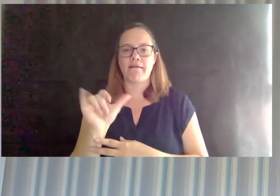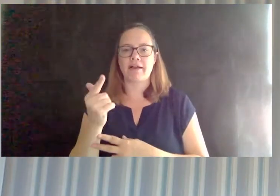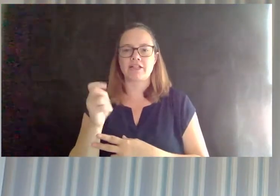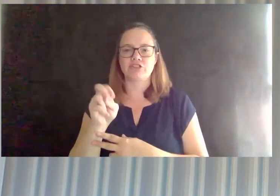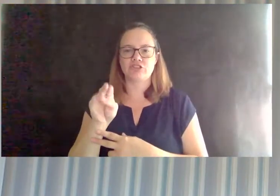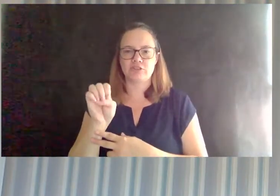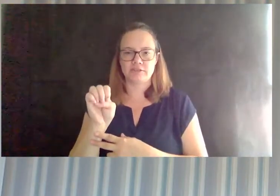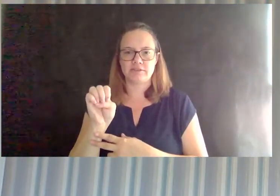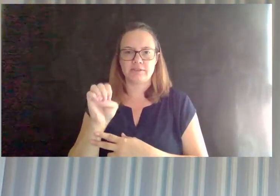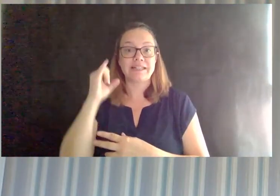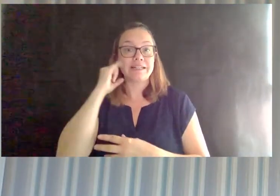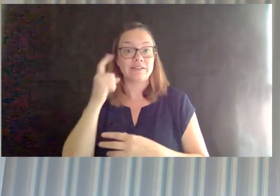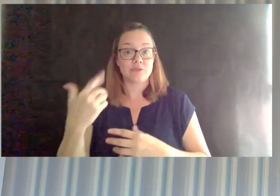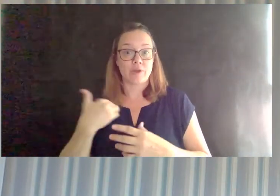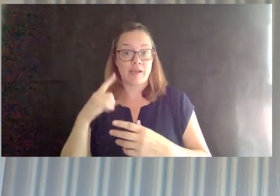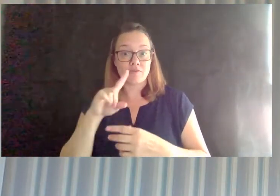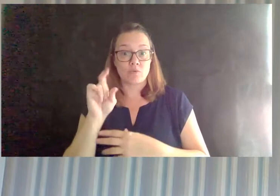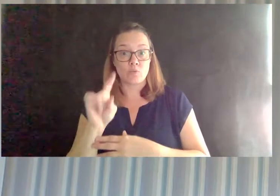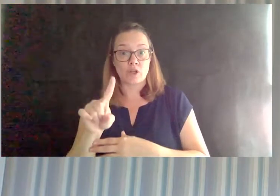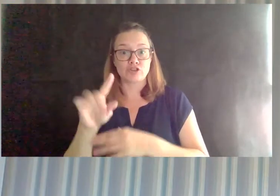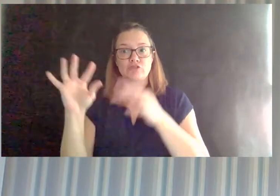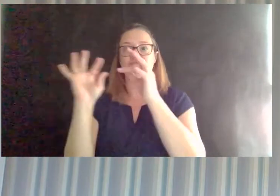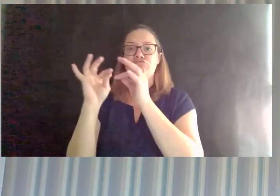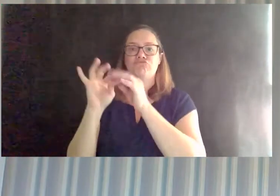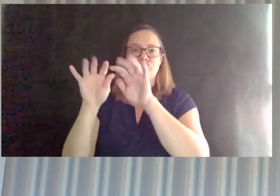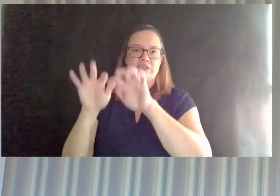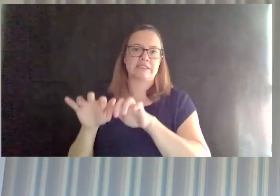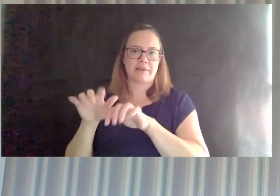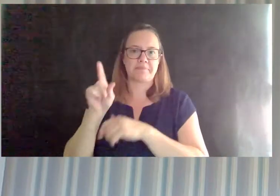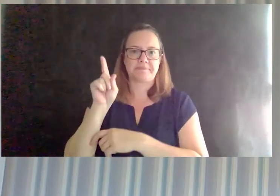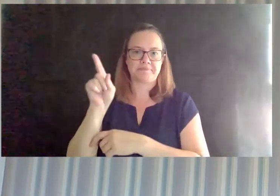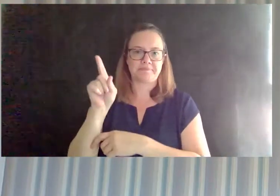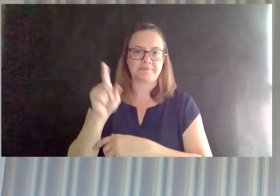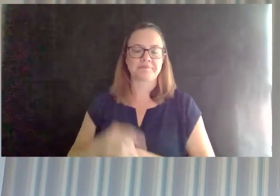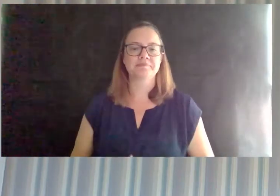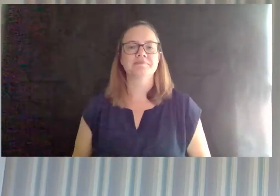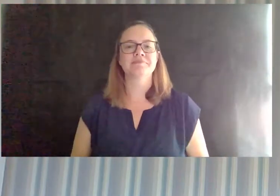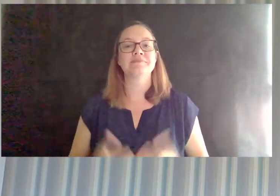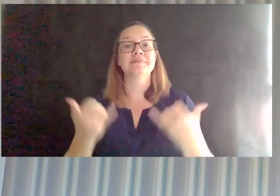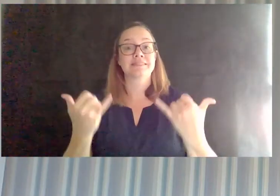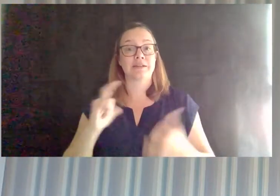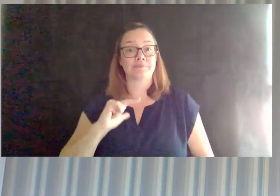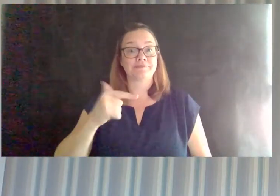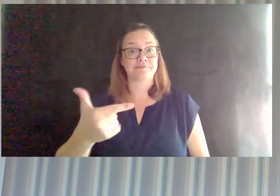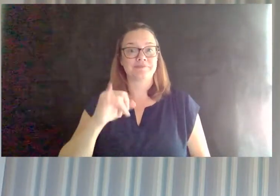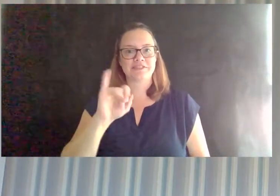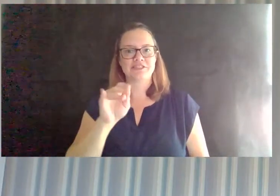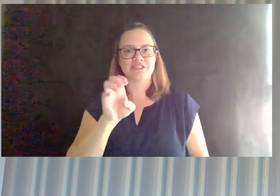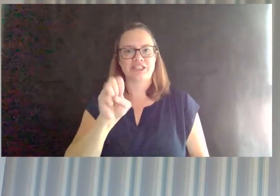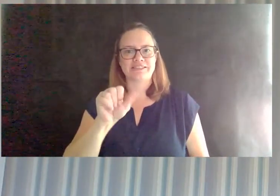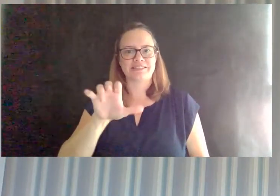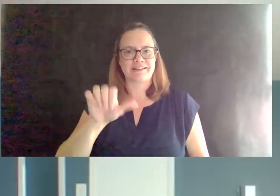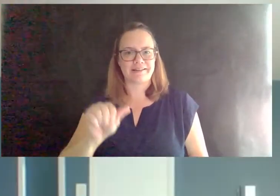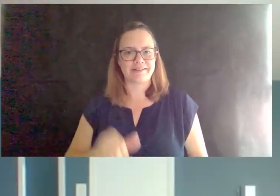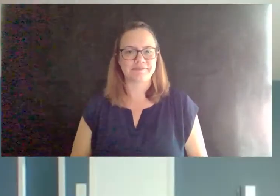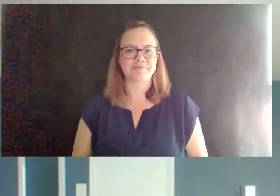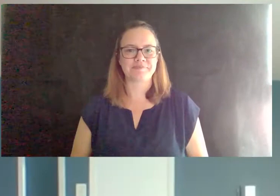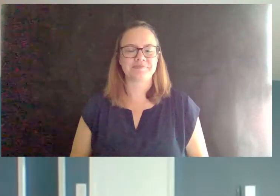in the upper right-hand corner of your screen. Alright, and now I'm going to take it away to Jessica, our presenter.